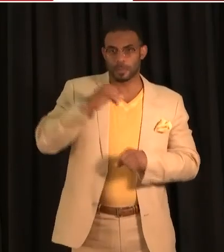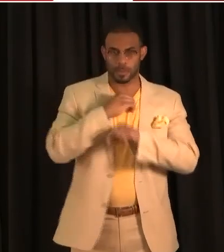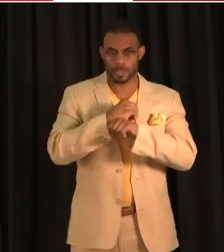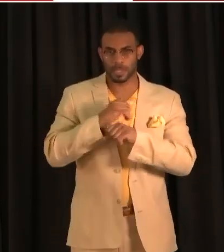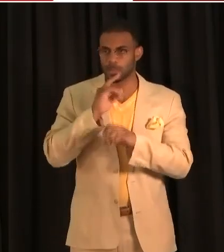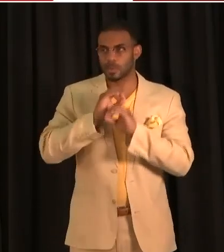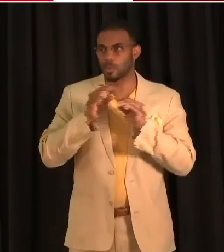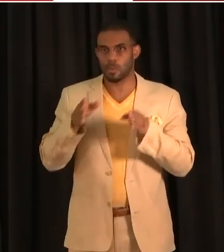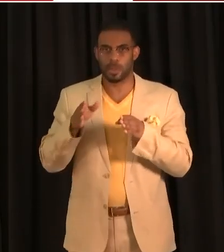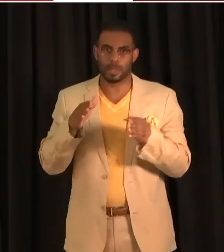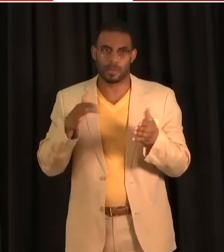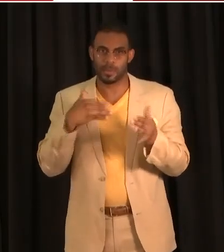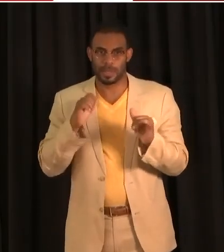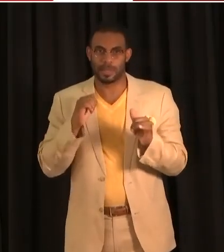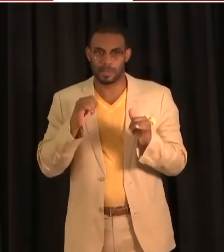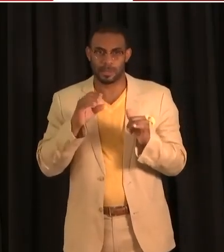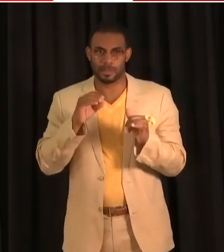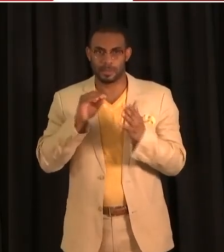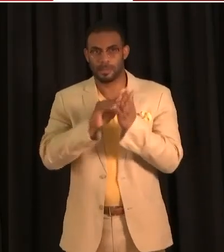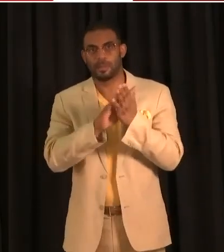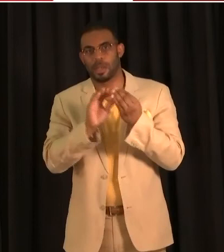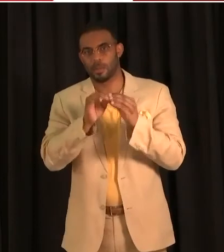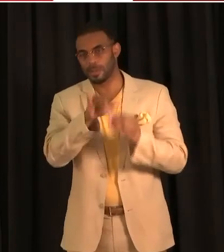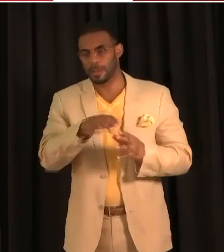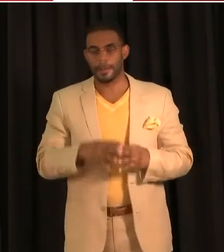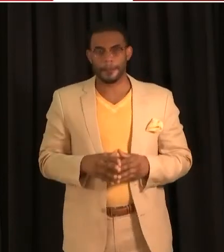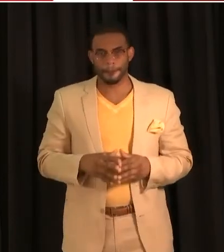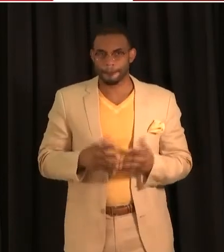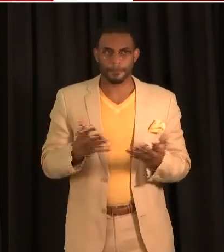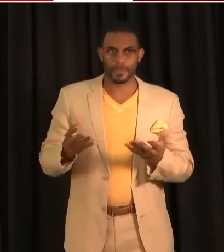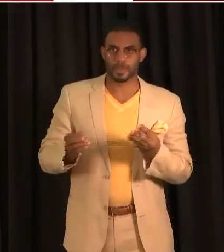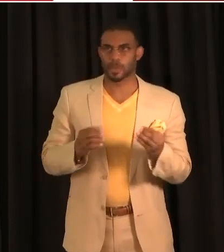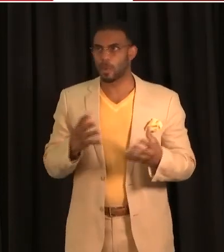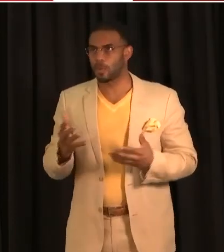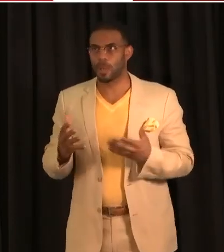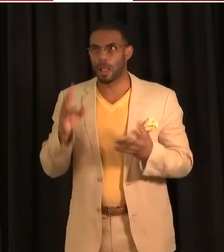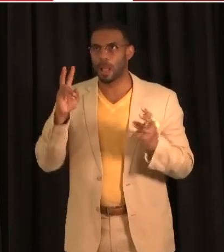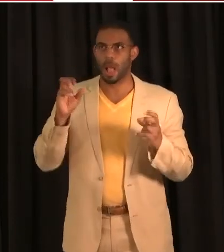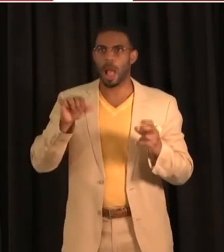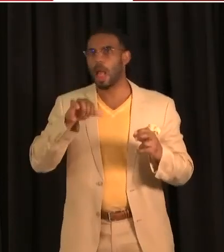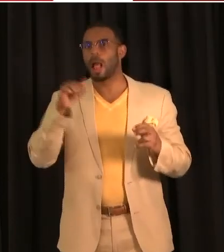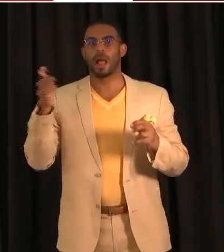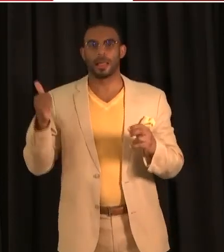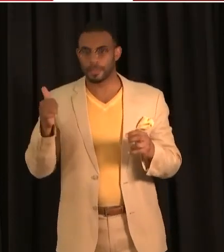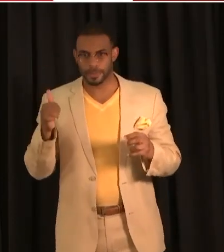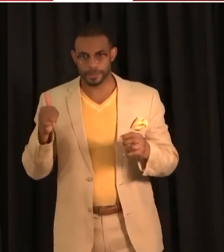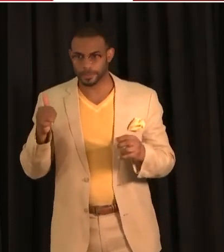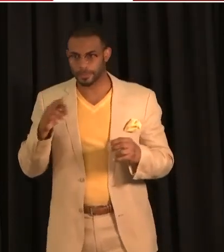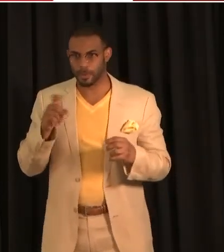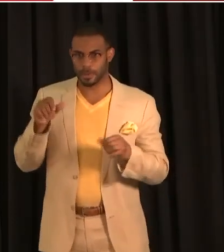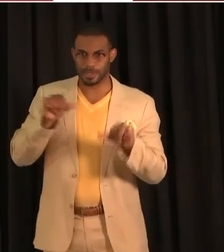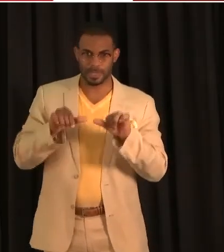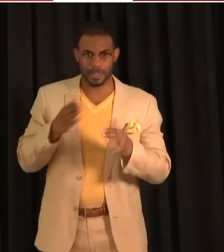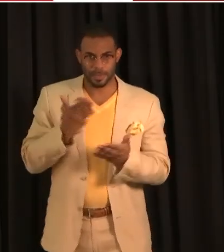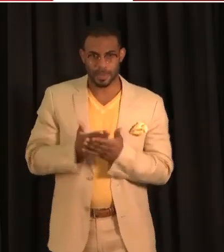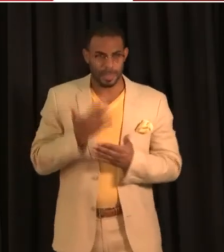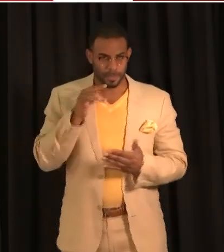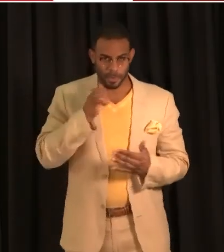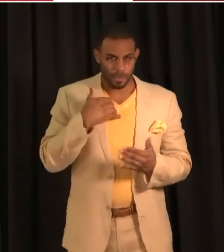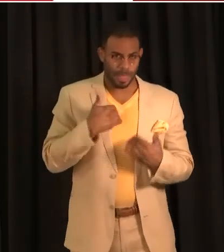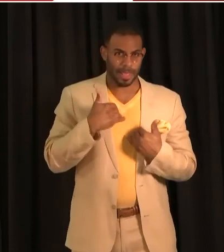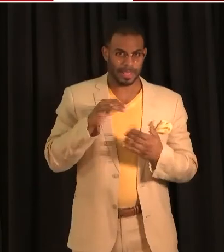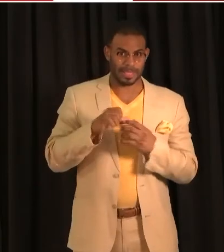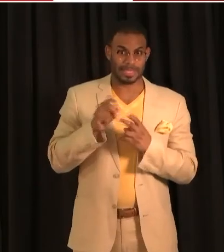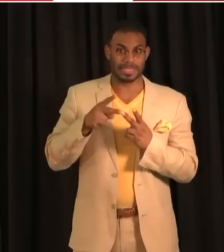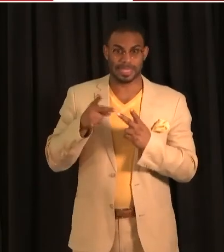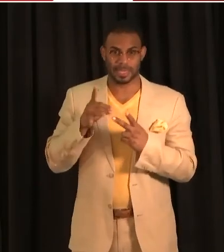95%. There's no way we could kind of put a number to that. There is no other harmful side effects if